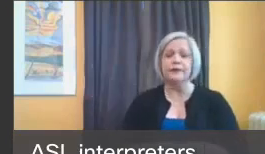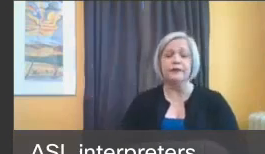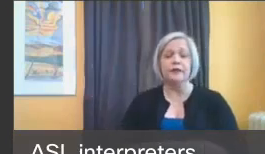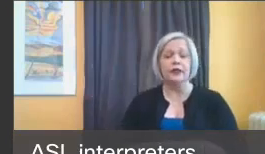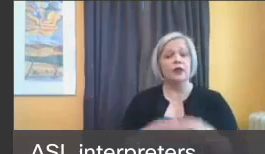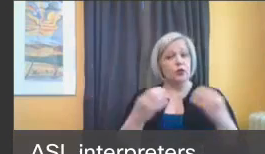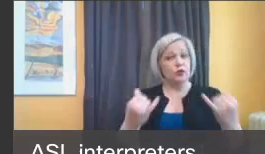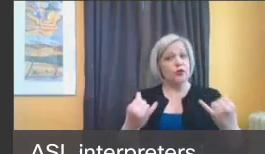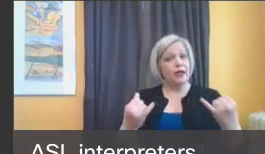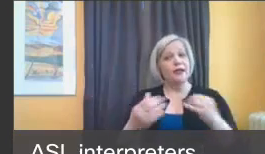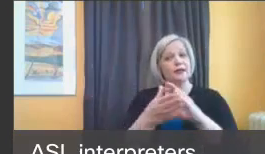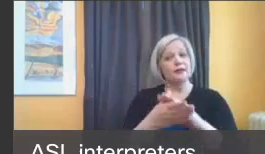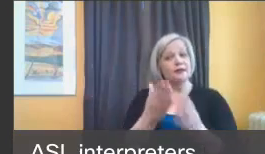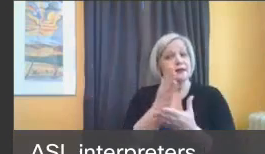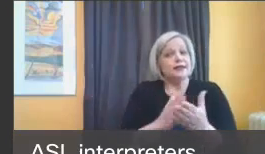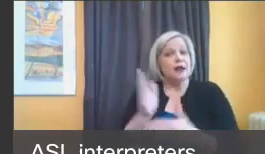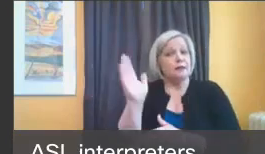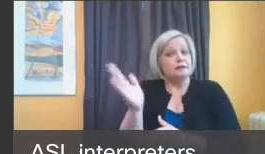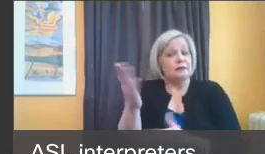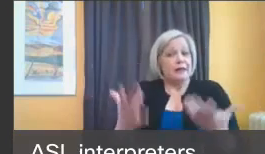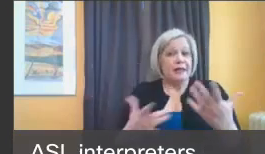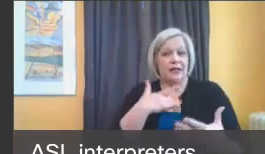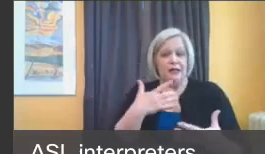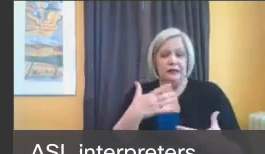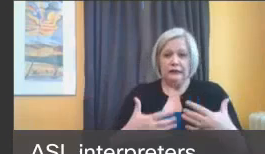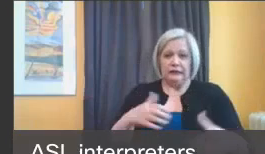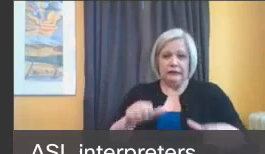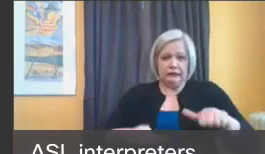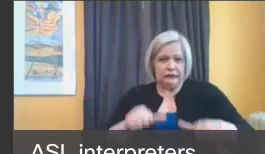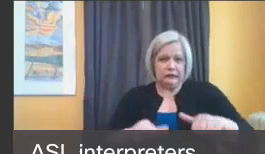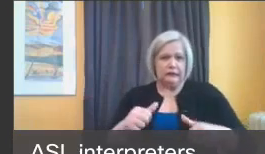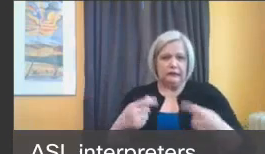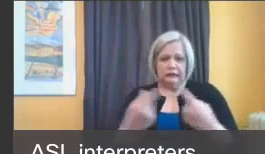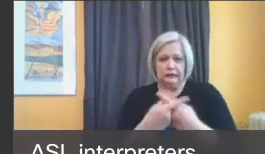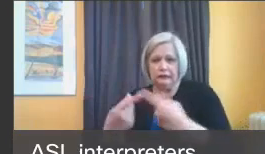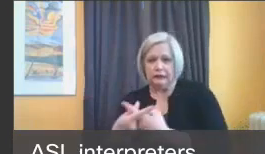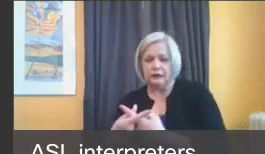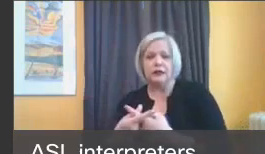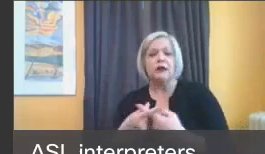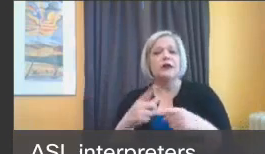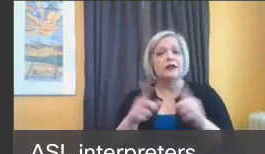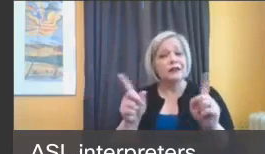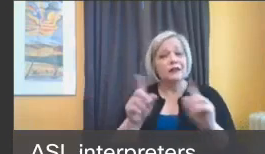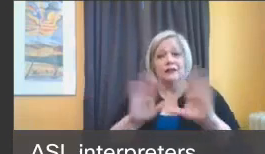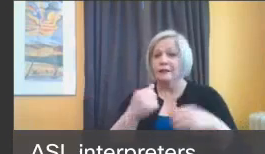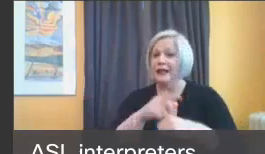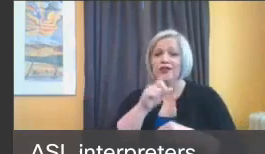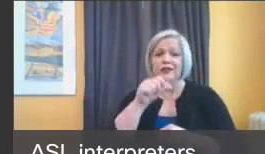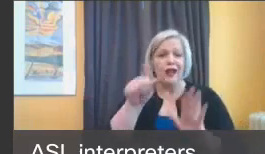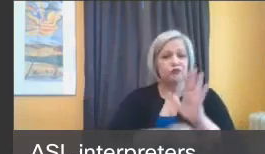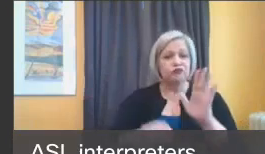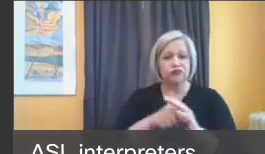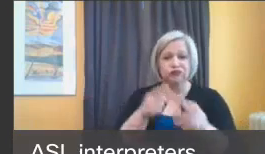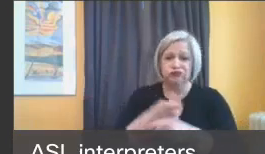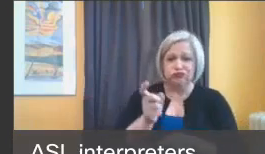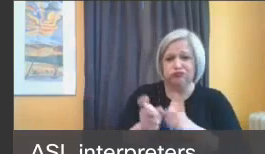be controversial, we want to ensure that all guests do not defame or degrade any person or any organization.